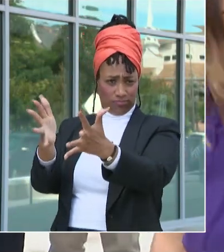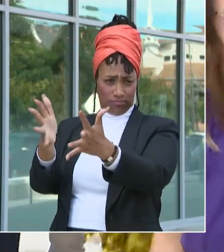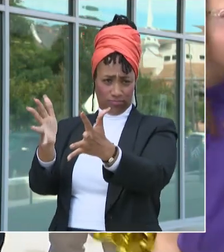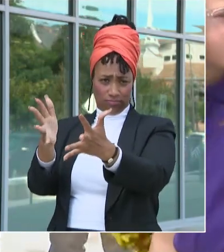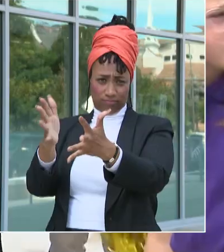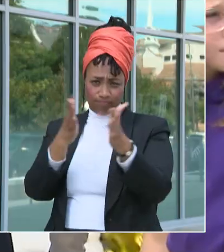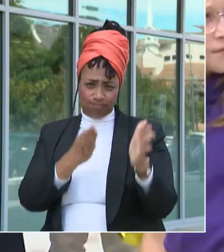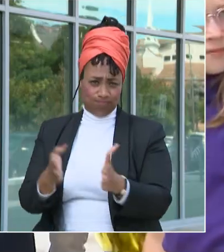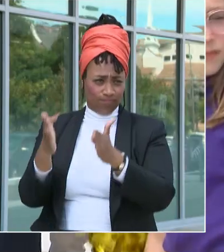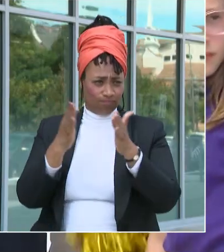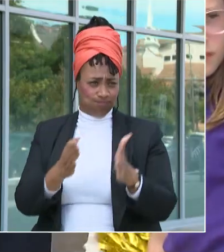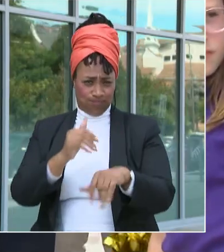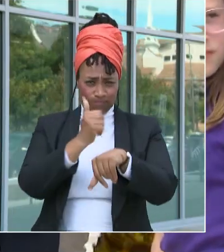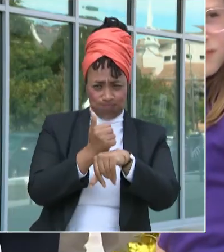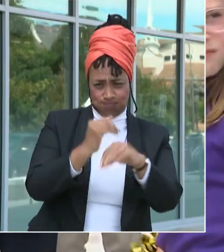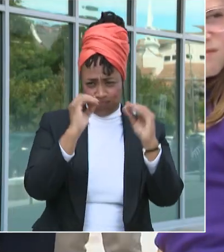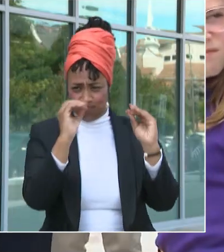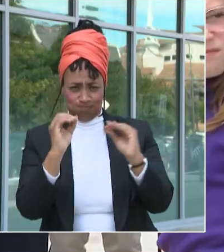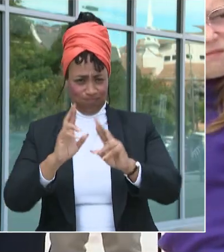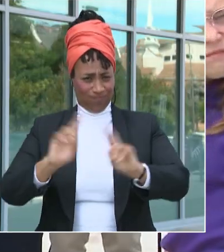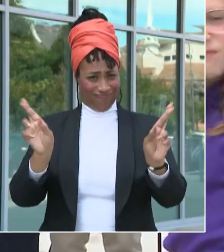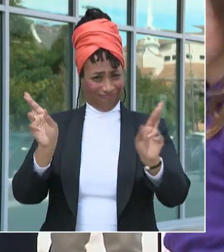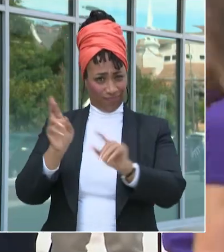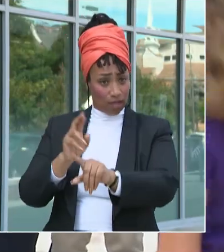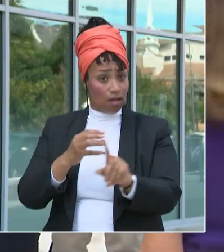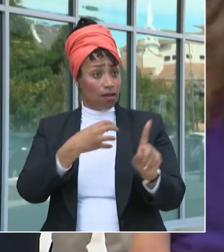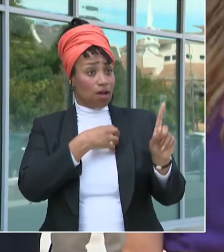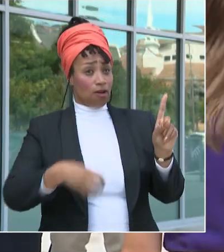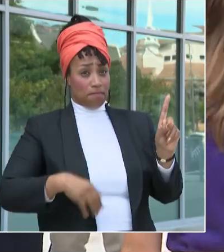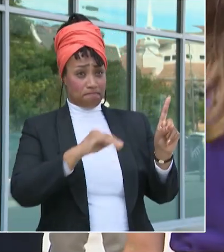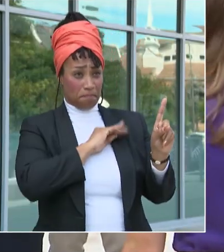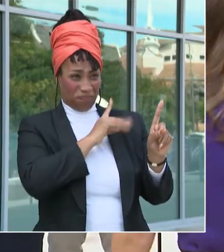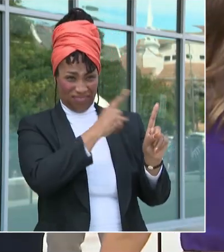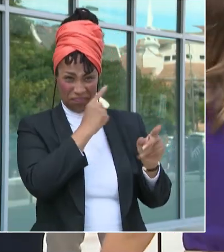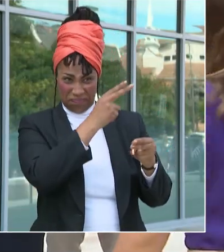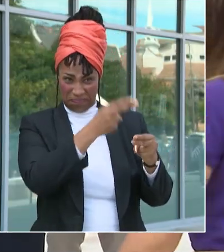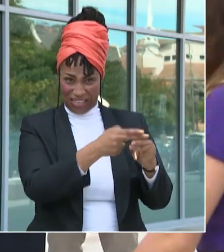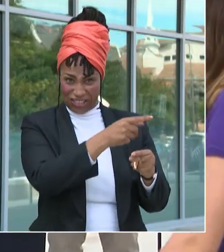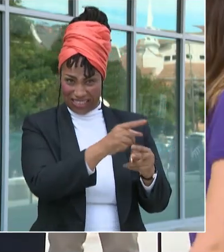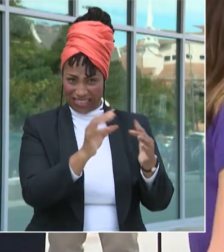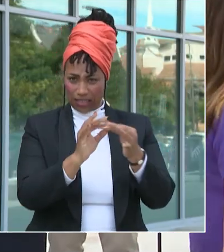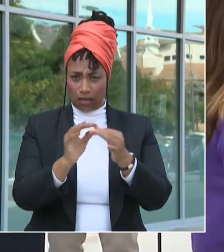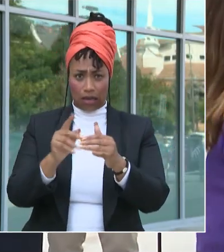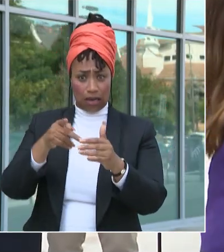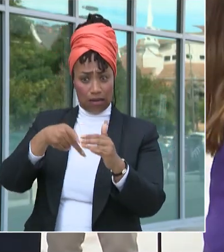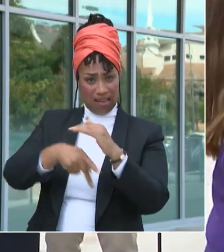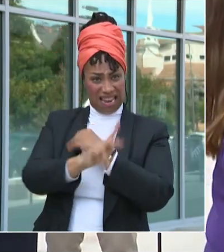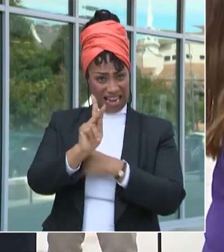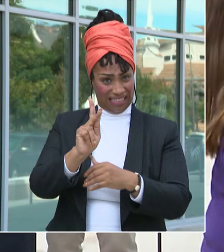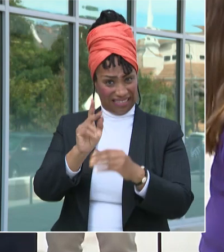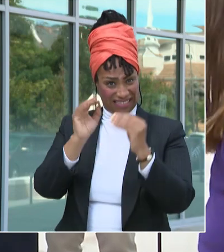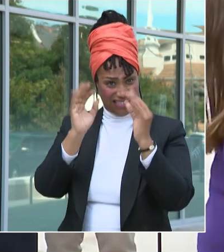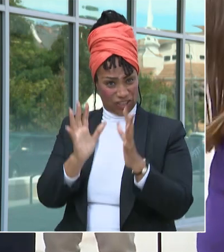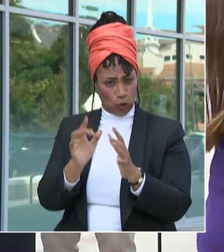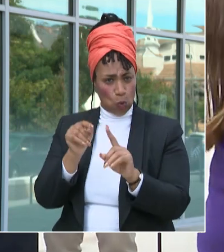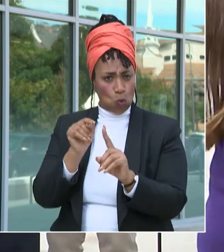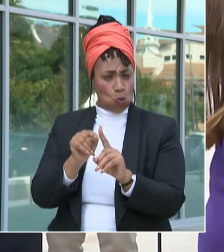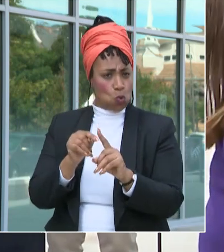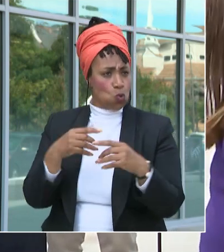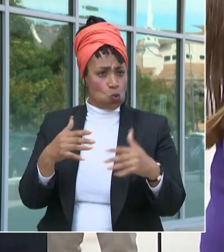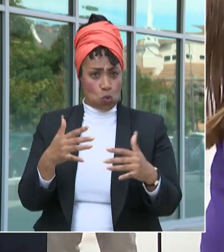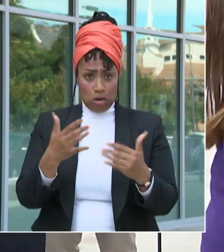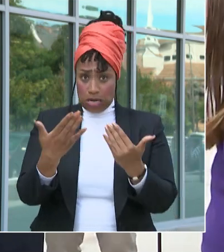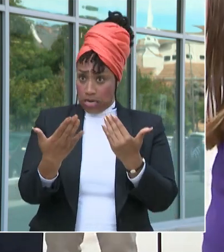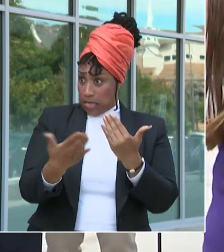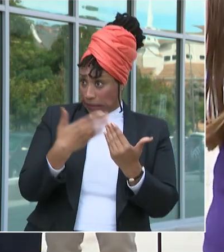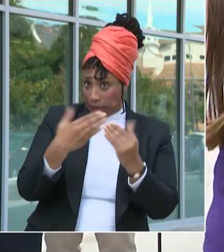Mayor Bowser mentioned our pre-K teachers, and I want to reiterate, it is not for the faint of heart. They do great work with our